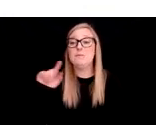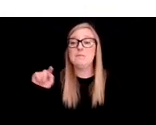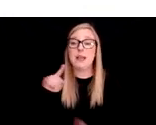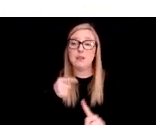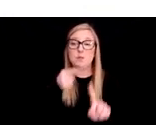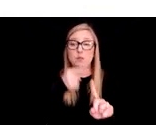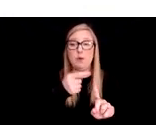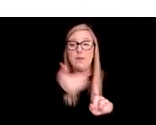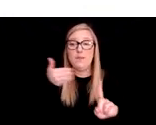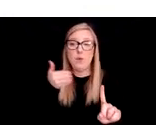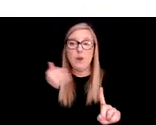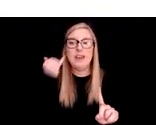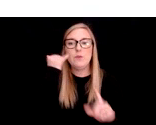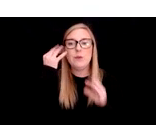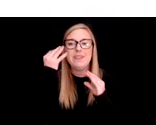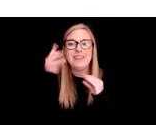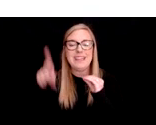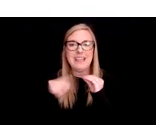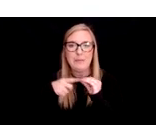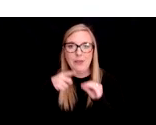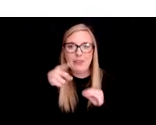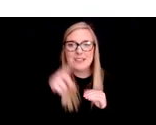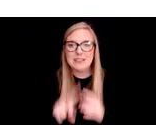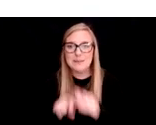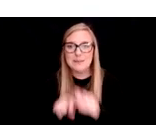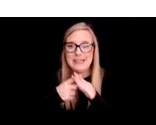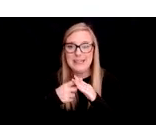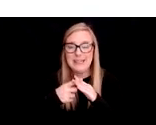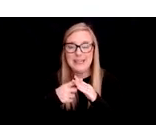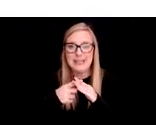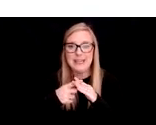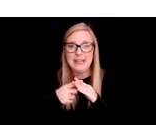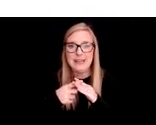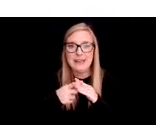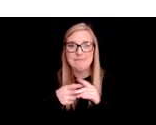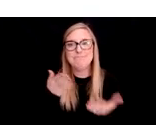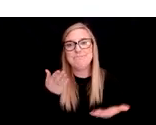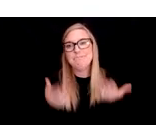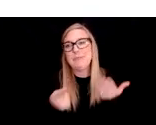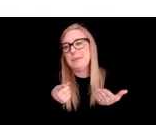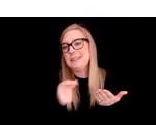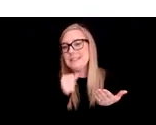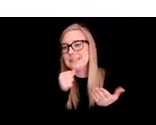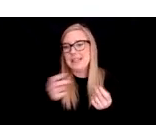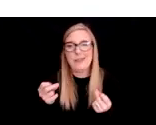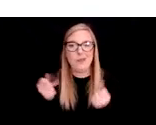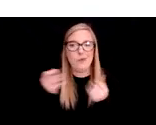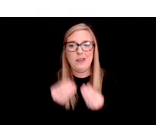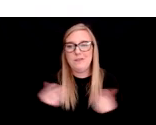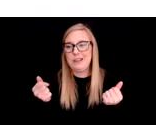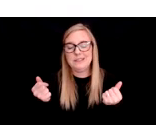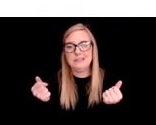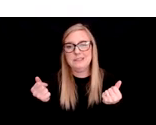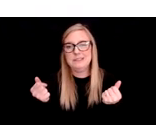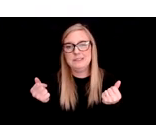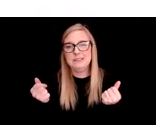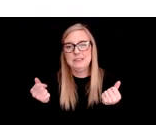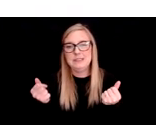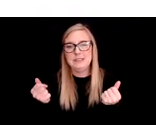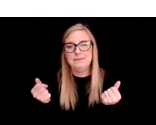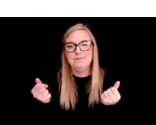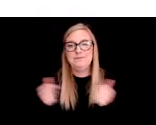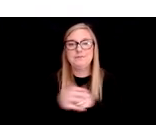know, if we were thinking about this from the beginning, maybe this isn't the quick fix solution that we would have come up with so late in the game.